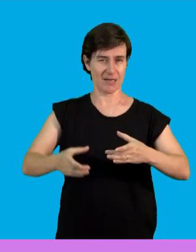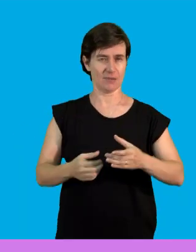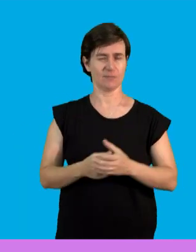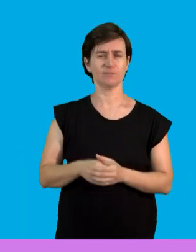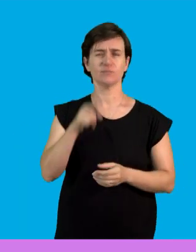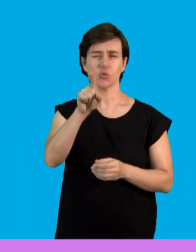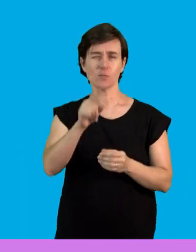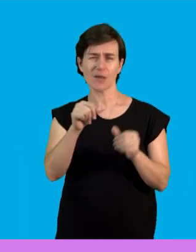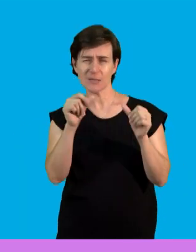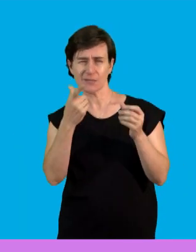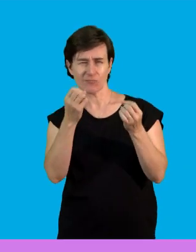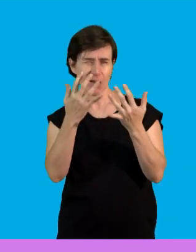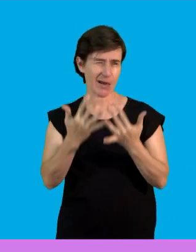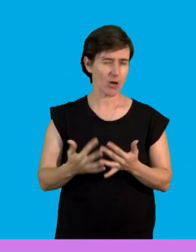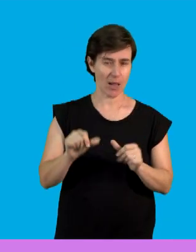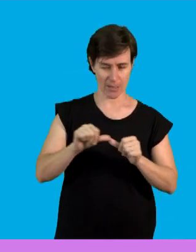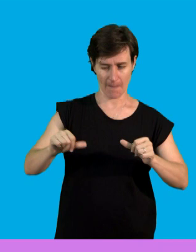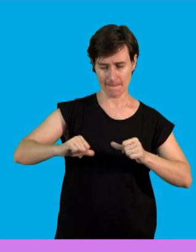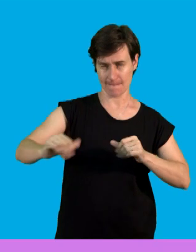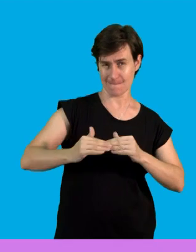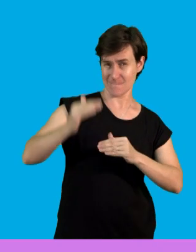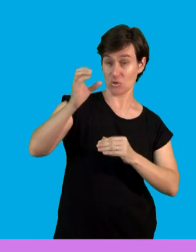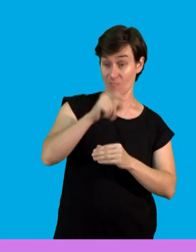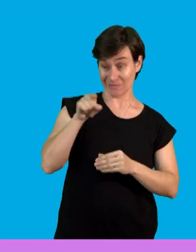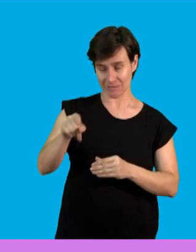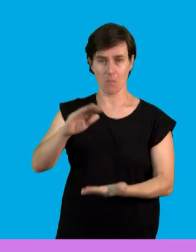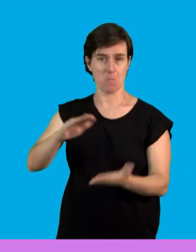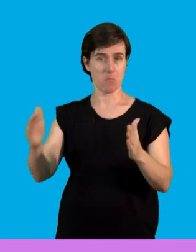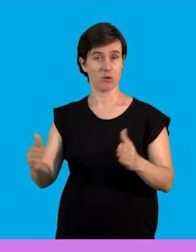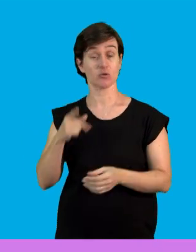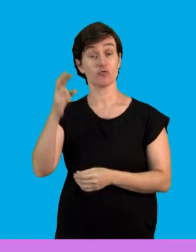box, calculate the dimensions